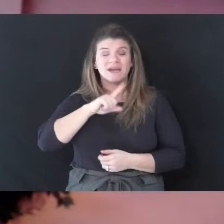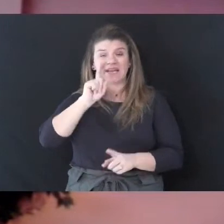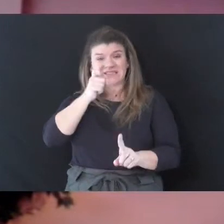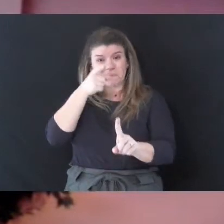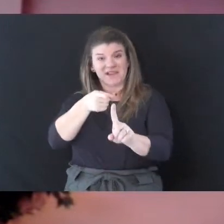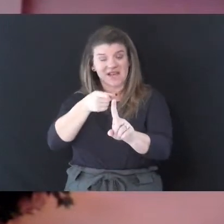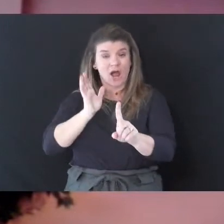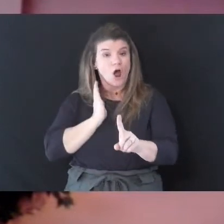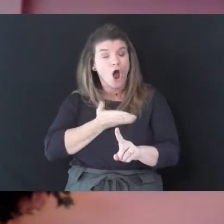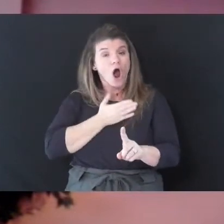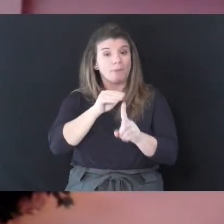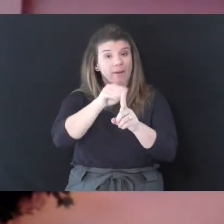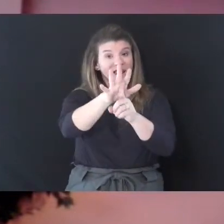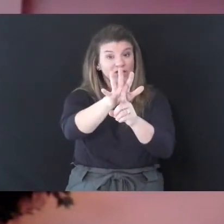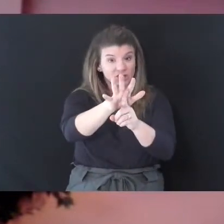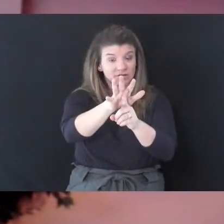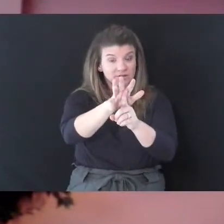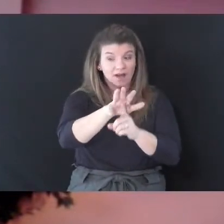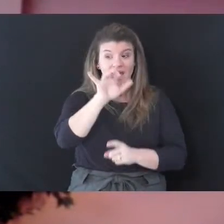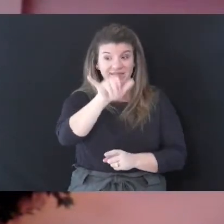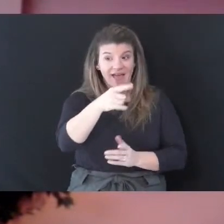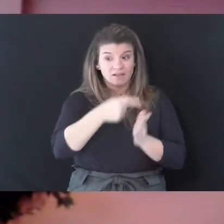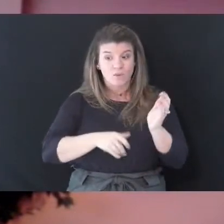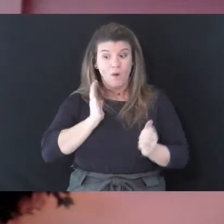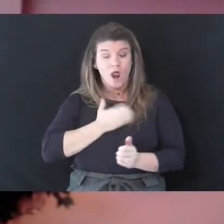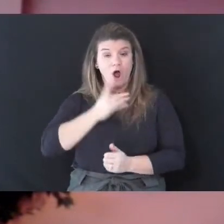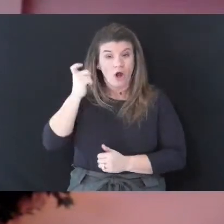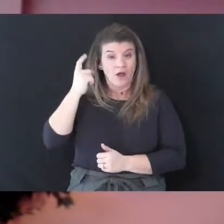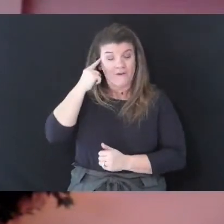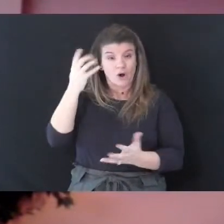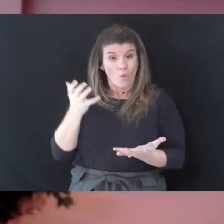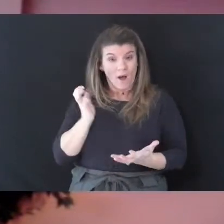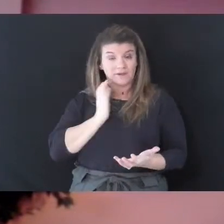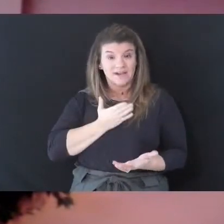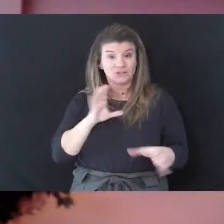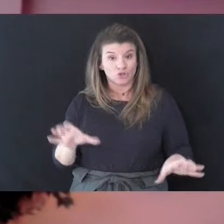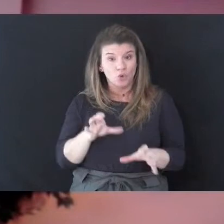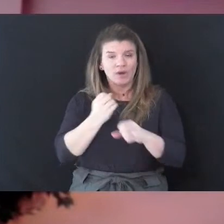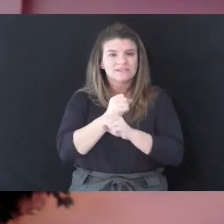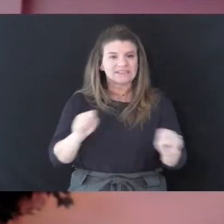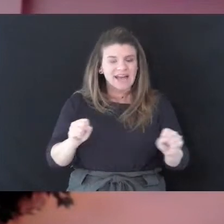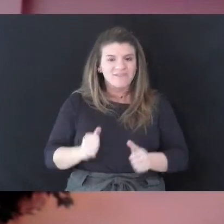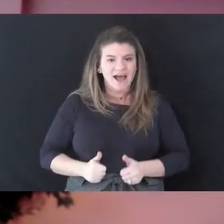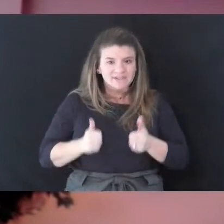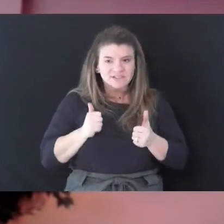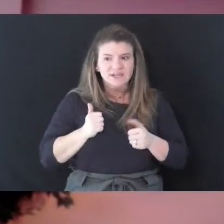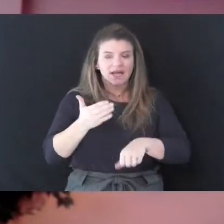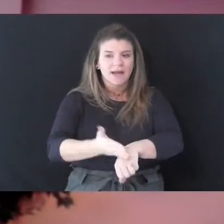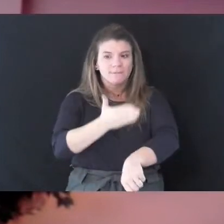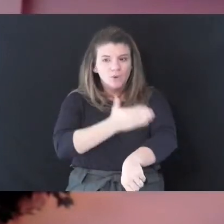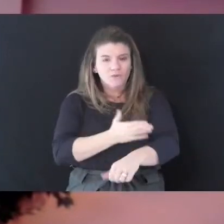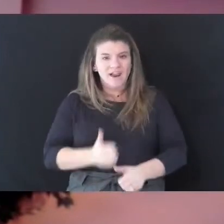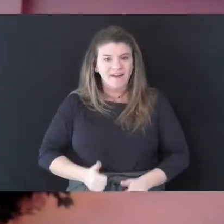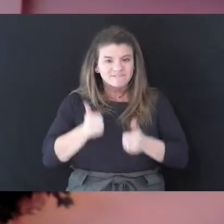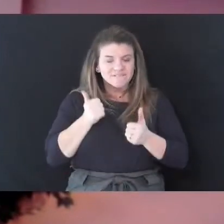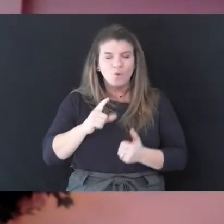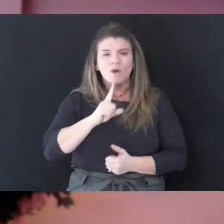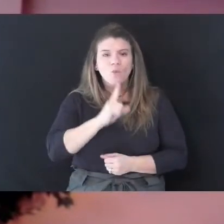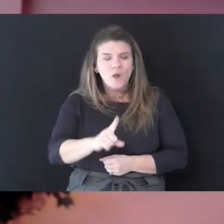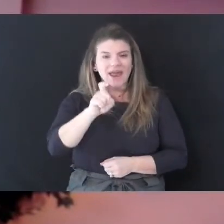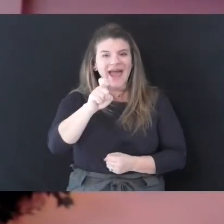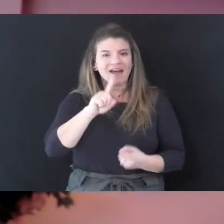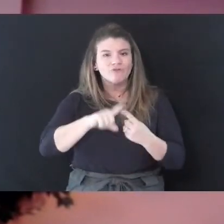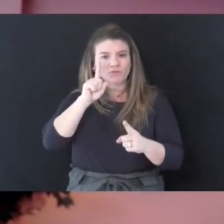our population, which the governor has instructed us to do, save lives, improve well-being, we really have targeted